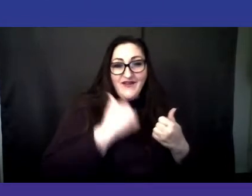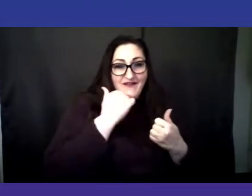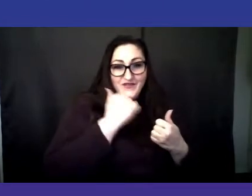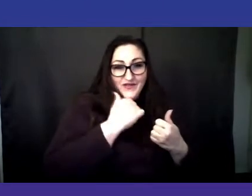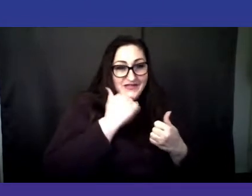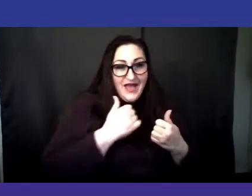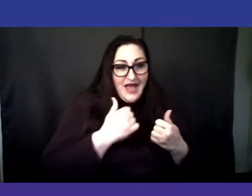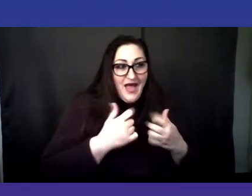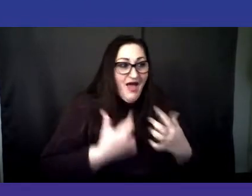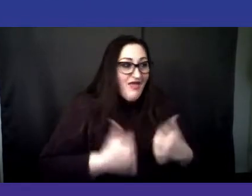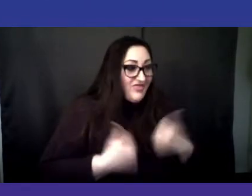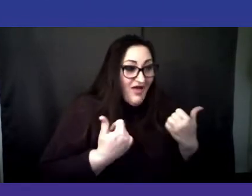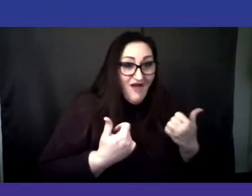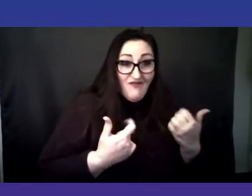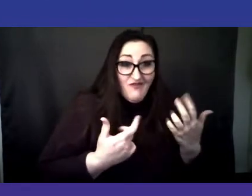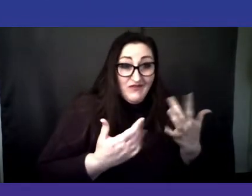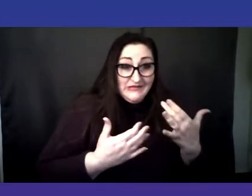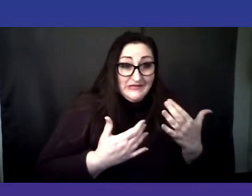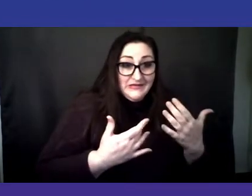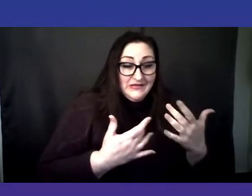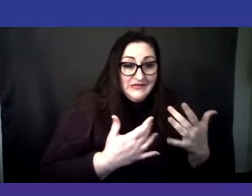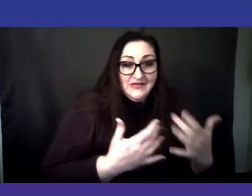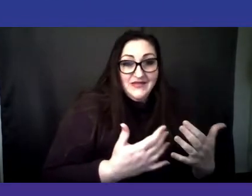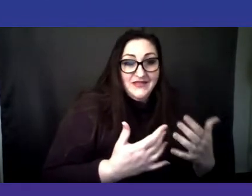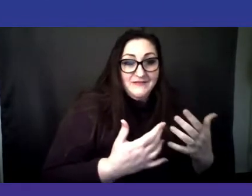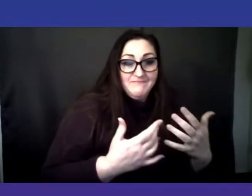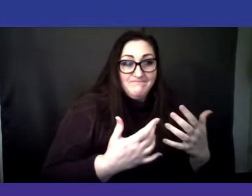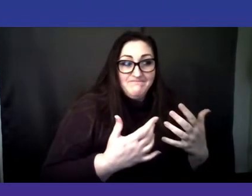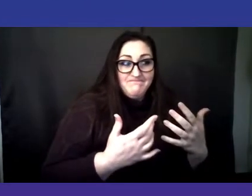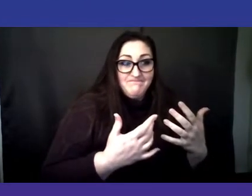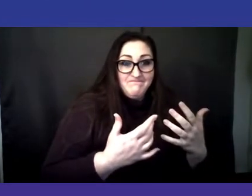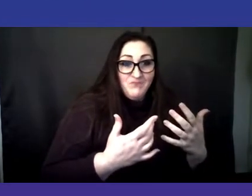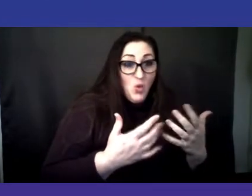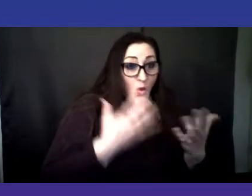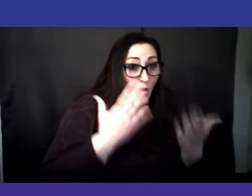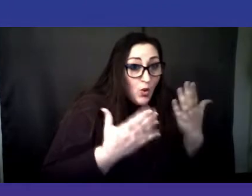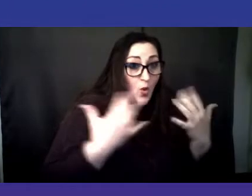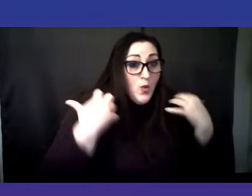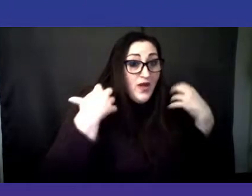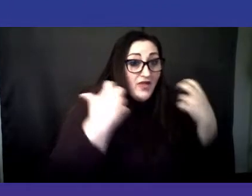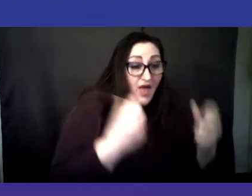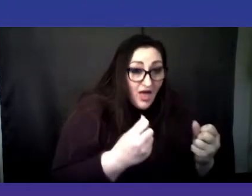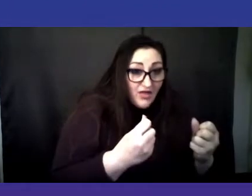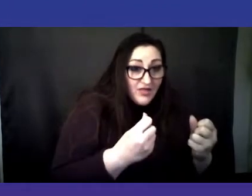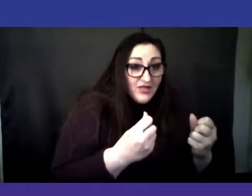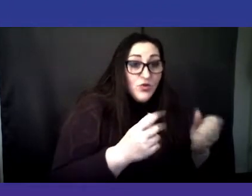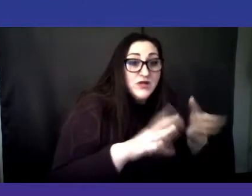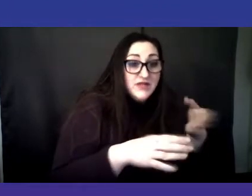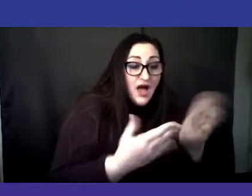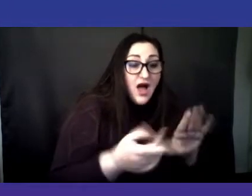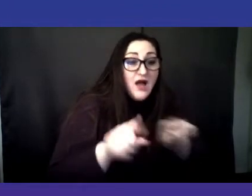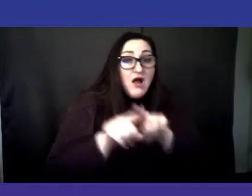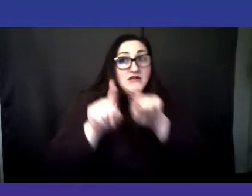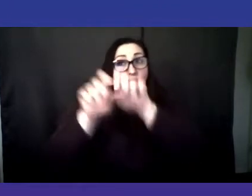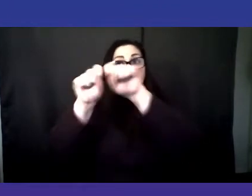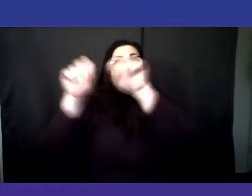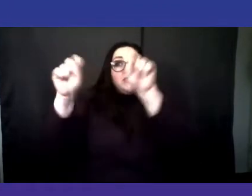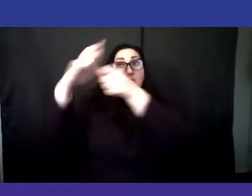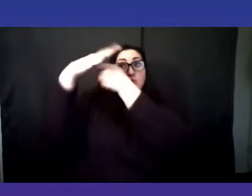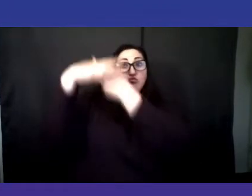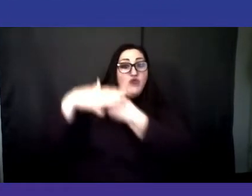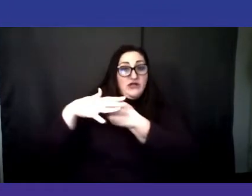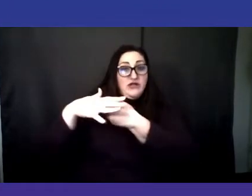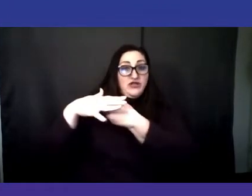many reasons that have to do with health and with systemic oppression, that